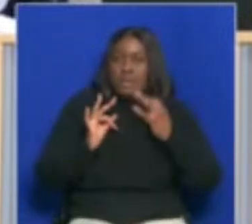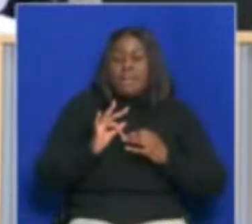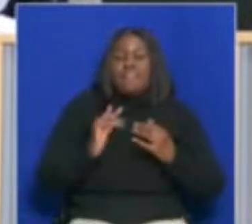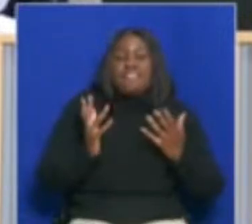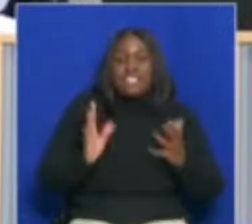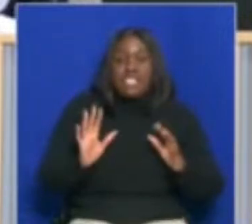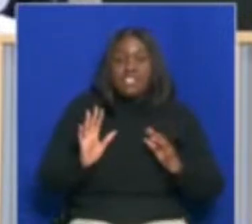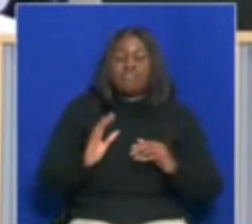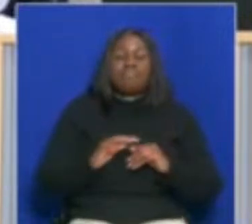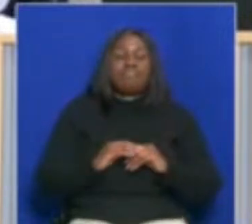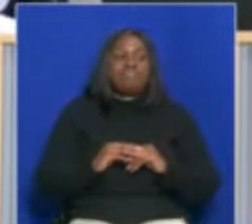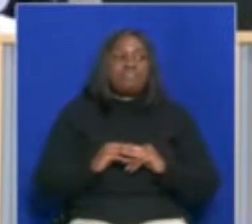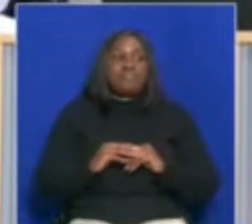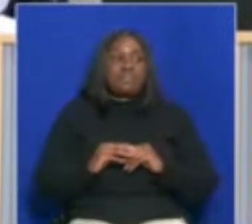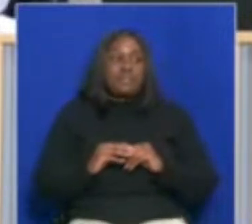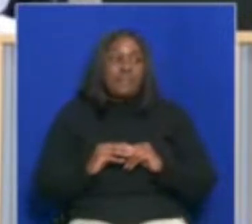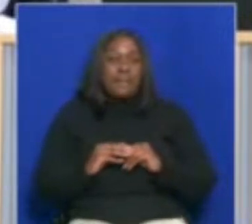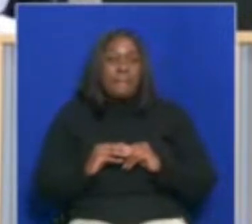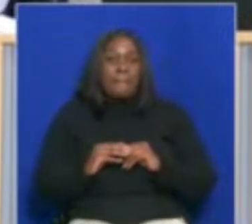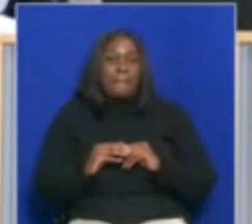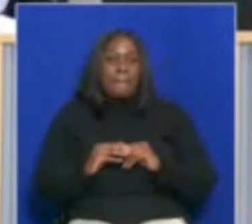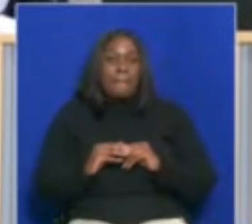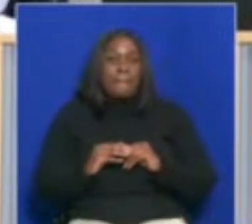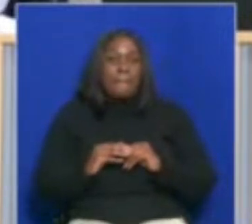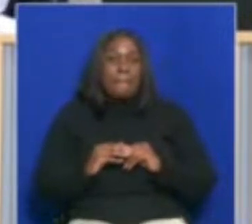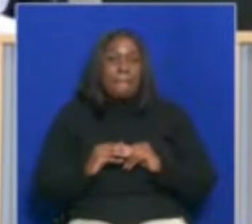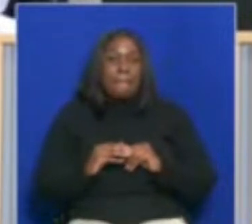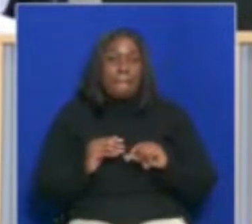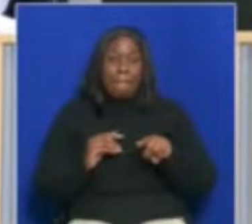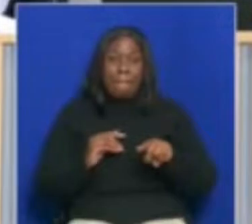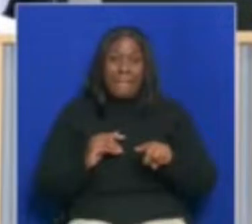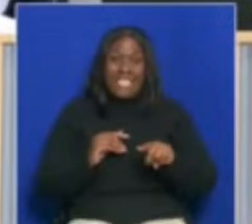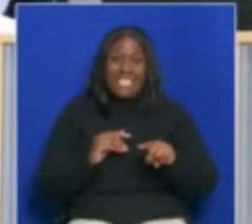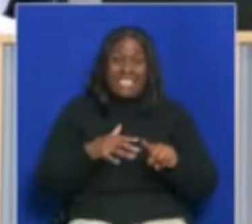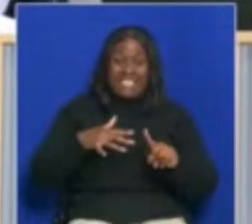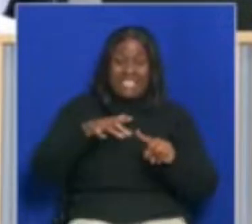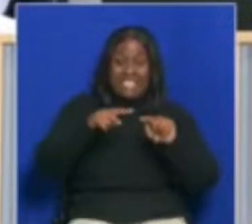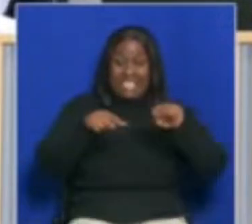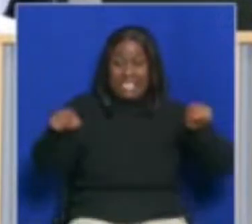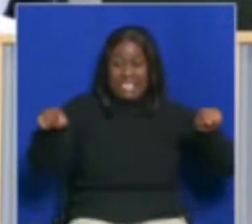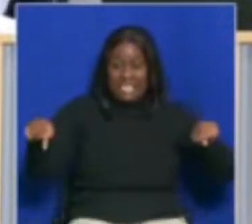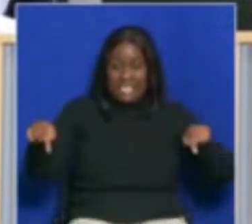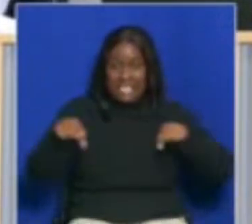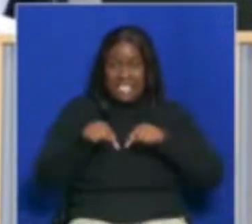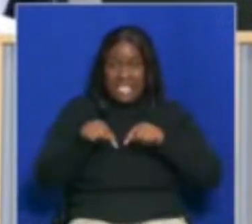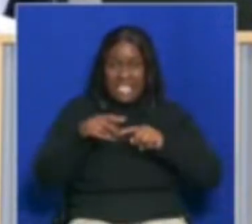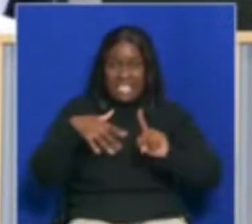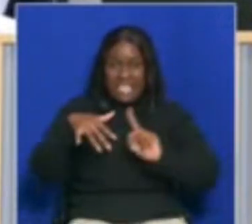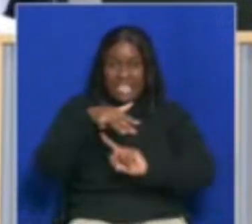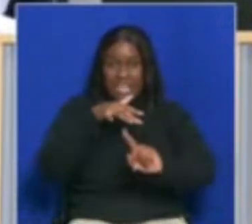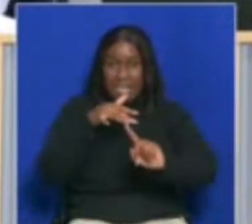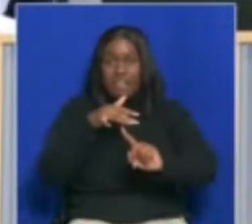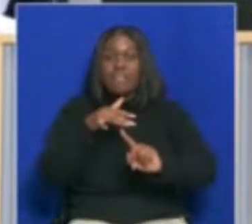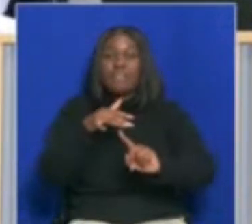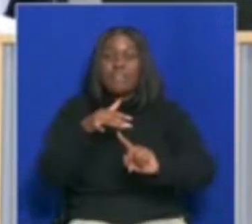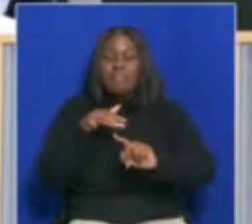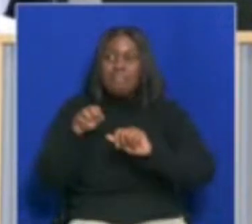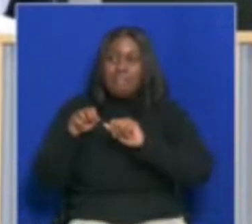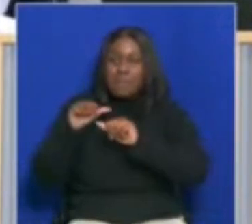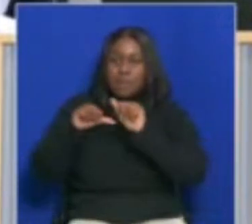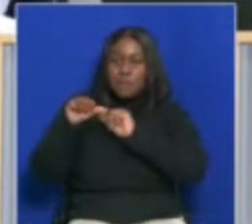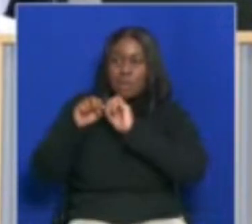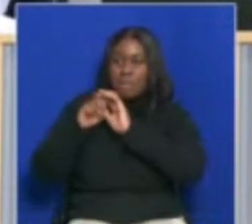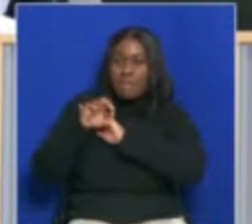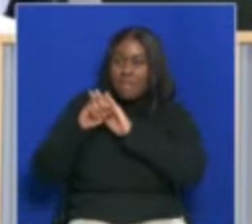the sin, this killing, would have ended up on social media